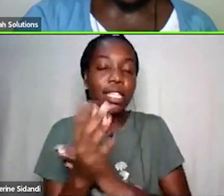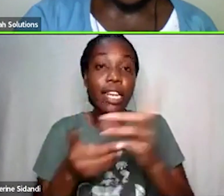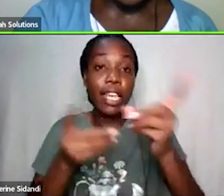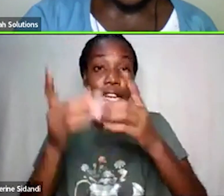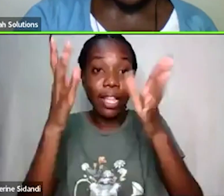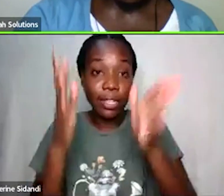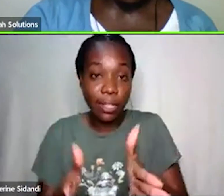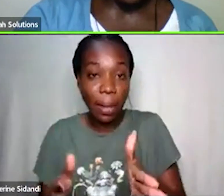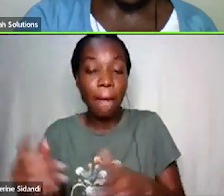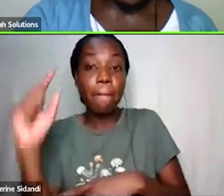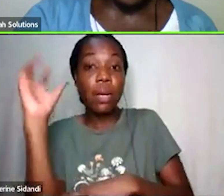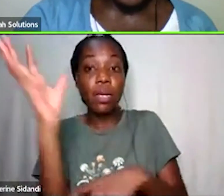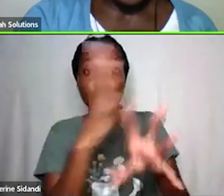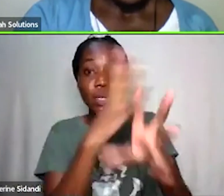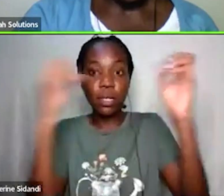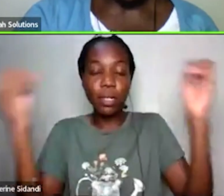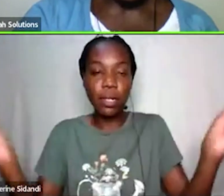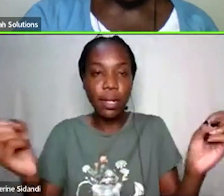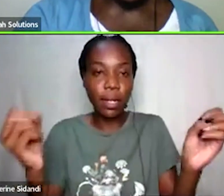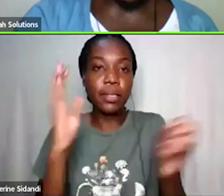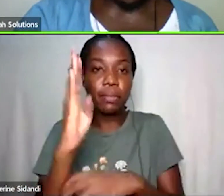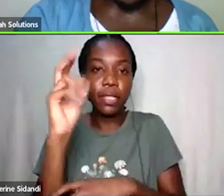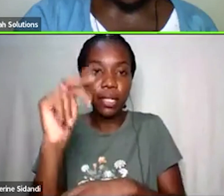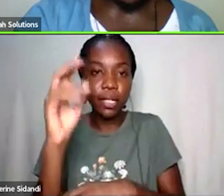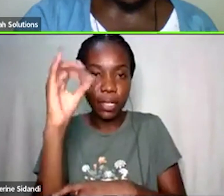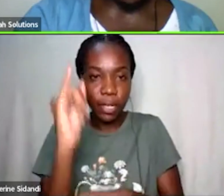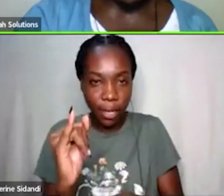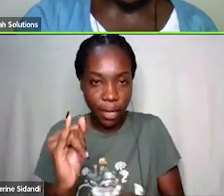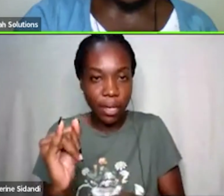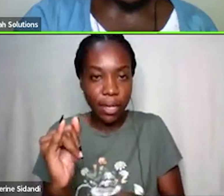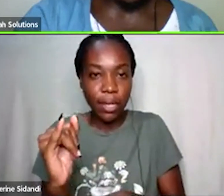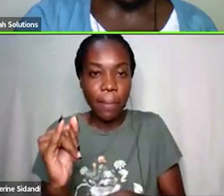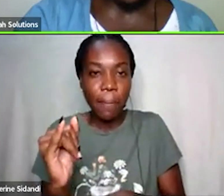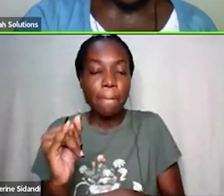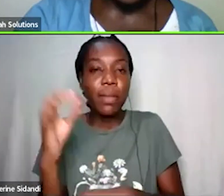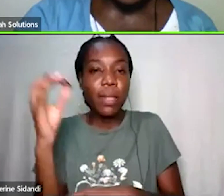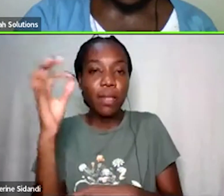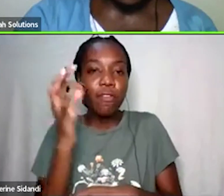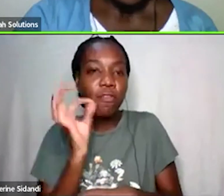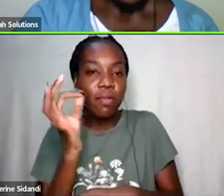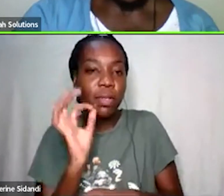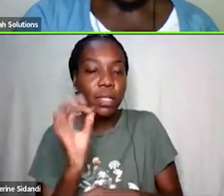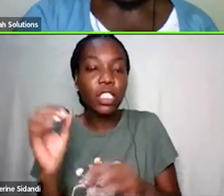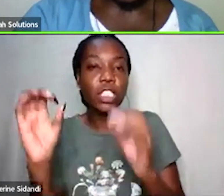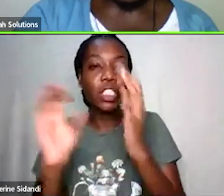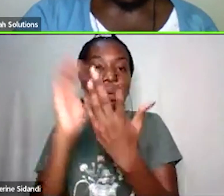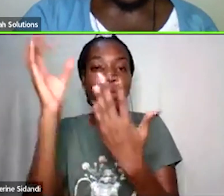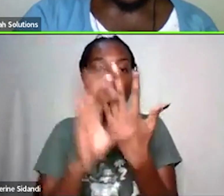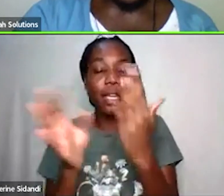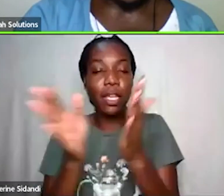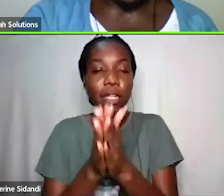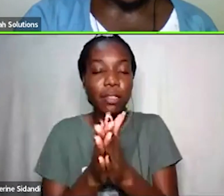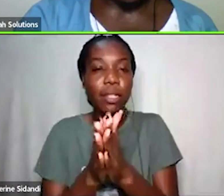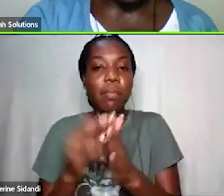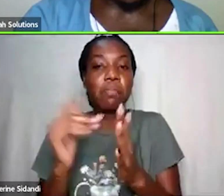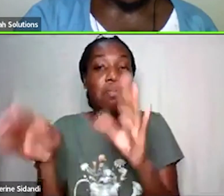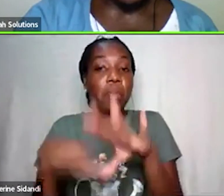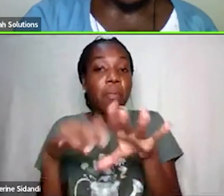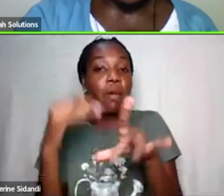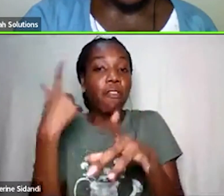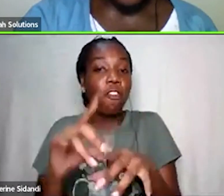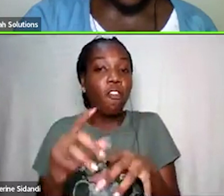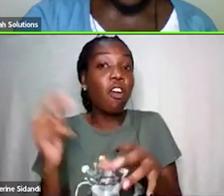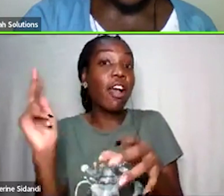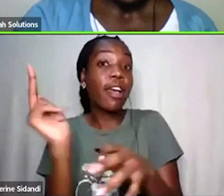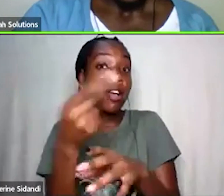president BNI Mavuno chapter and the national chairperson Global Business Roundtable. She's a member of the Kenya National Chamber of Commerce